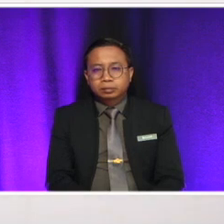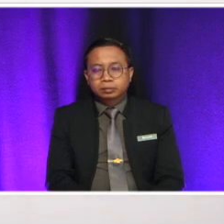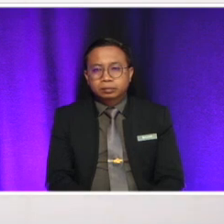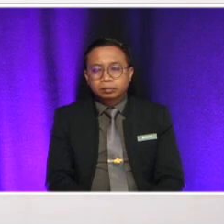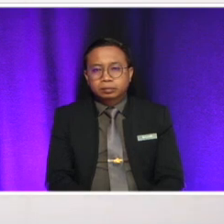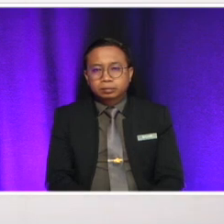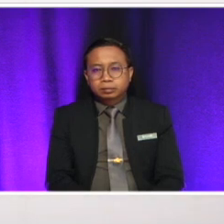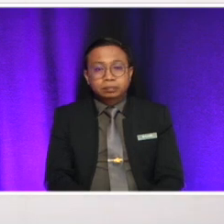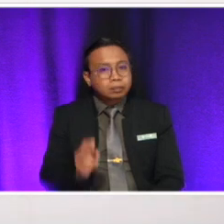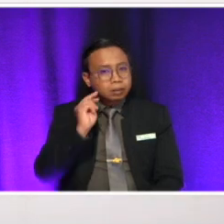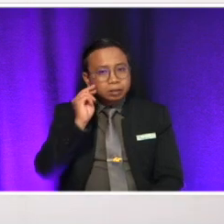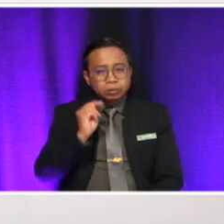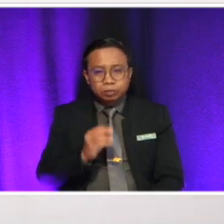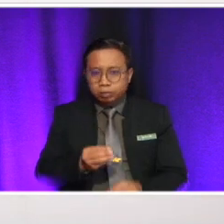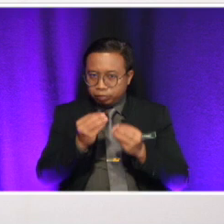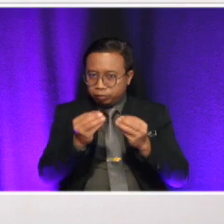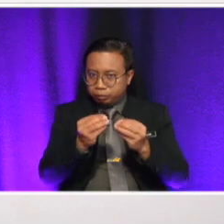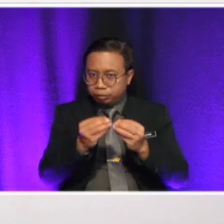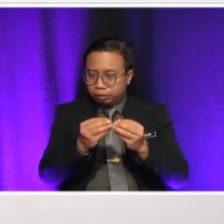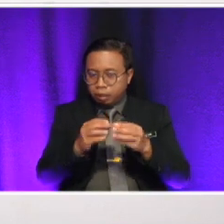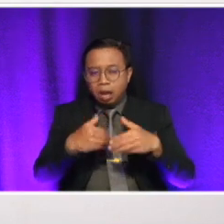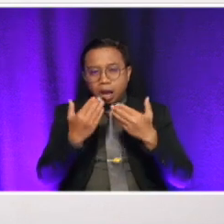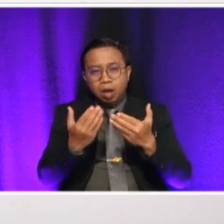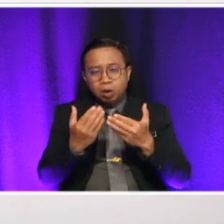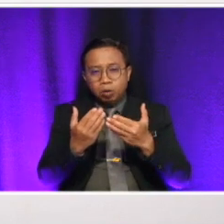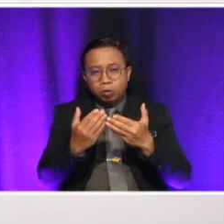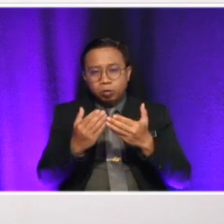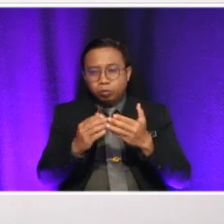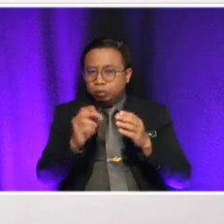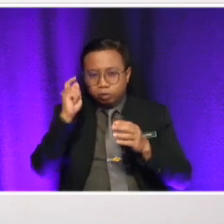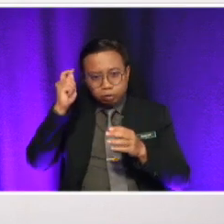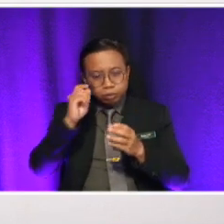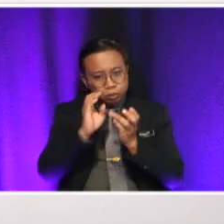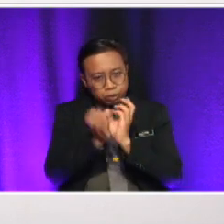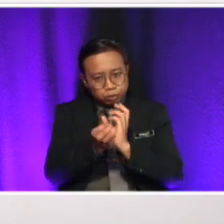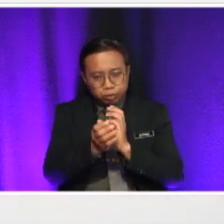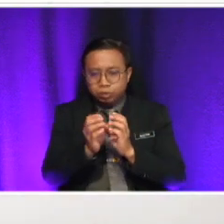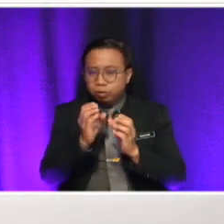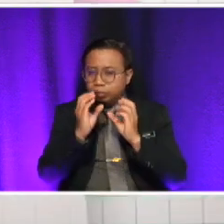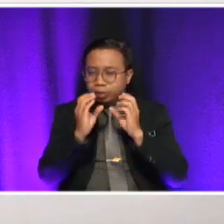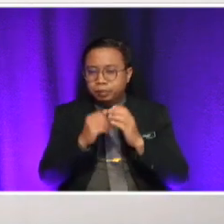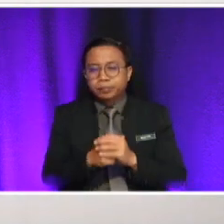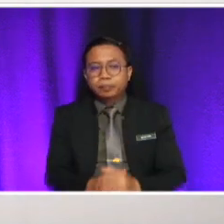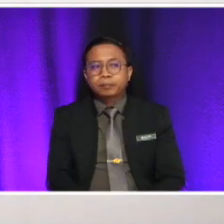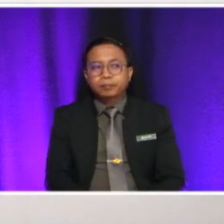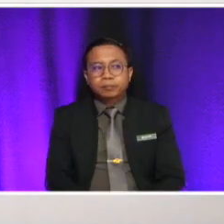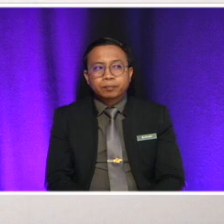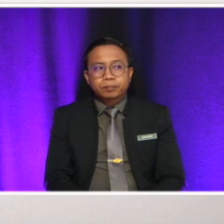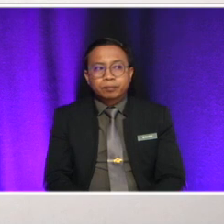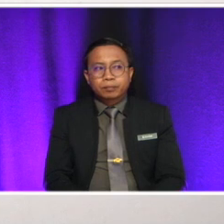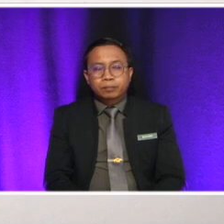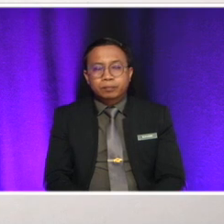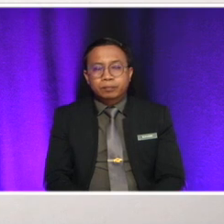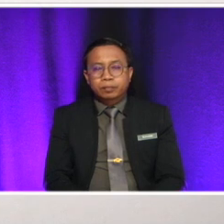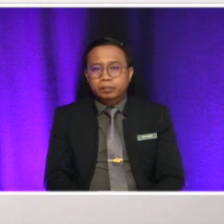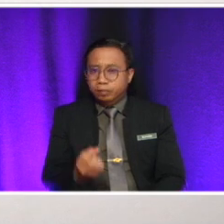Nazura, perhaps? Okay, Nazura, would you like to explain to us how has technology changed the way we communicate? Yeah, sure. There are so